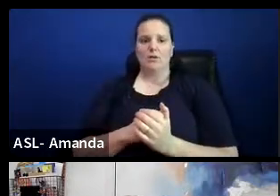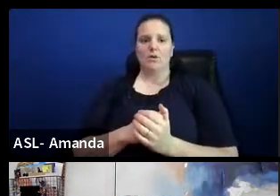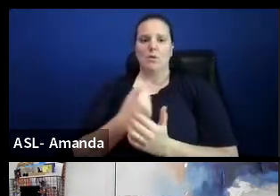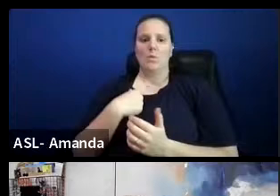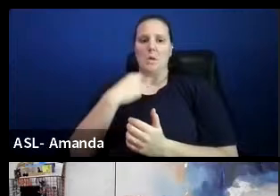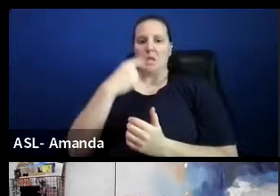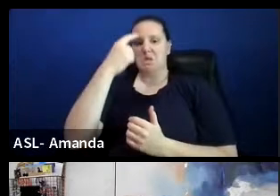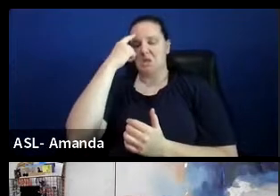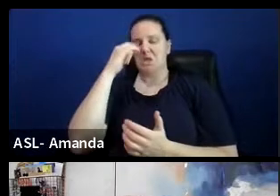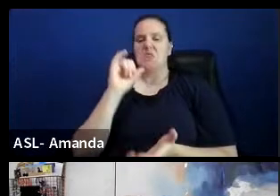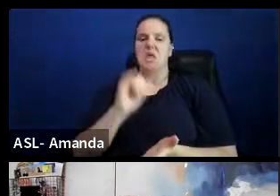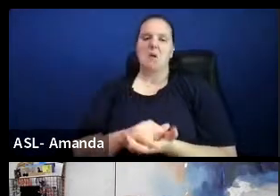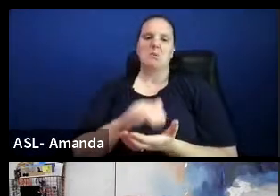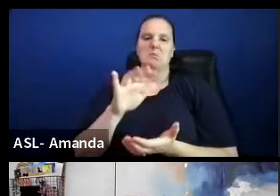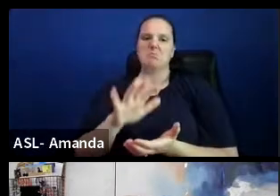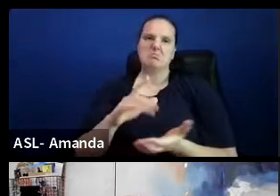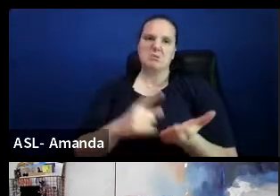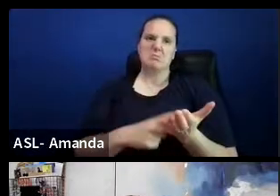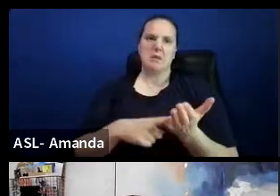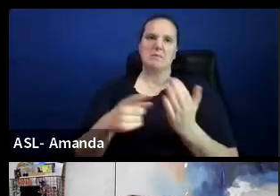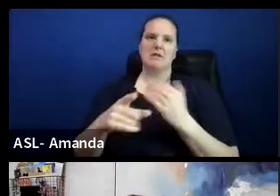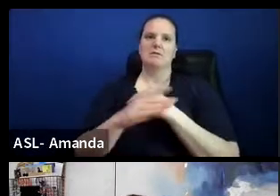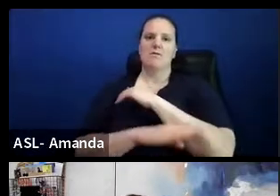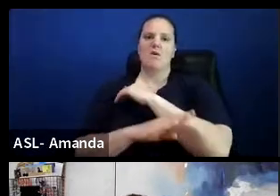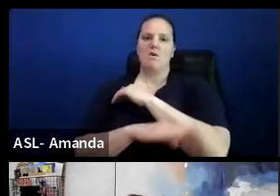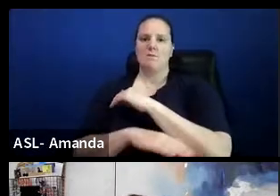that will be sometime this fall.